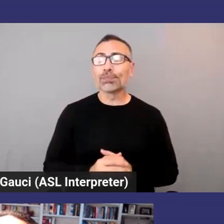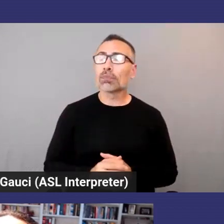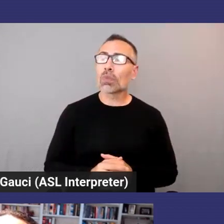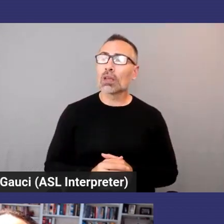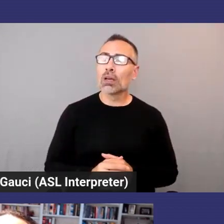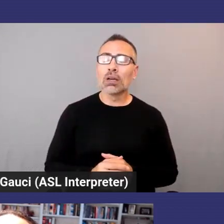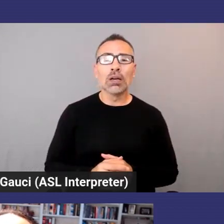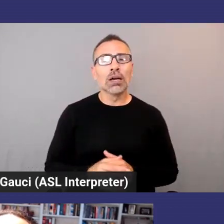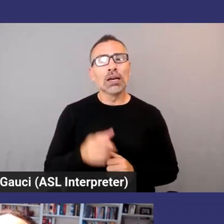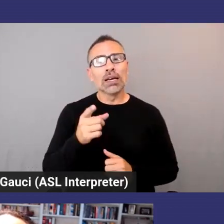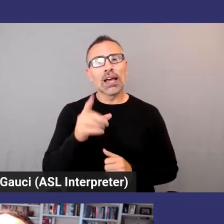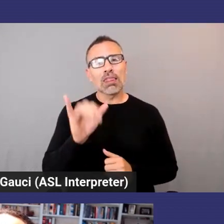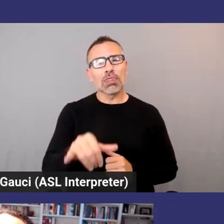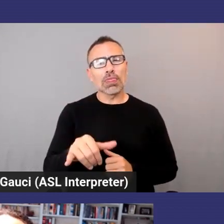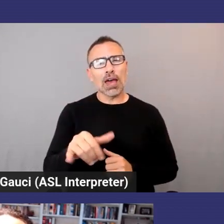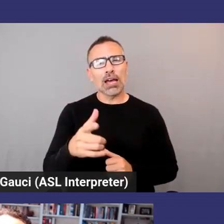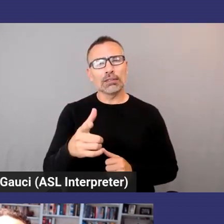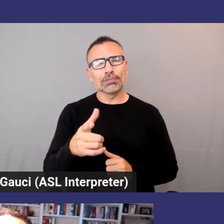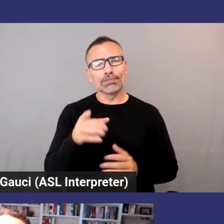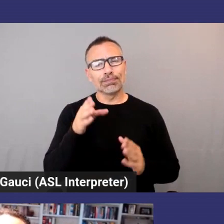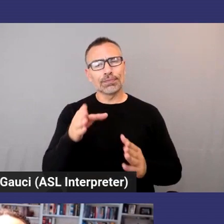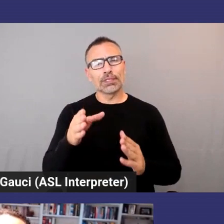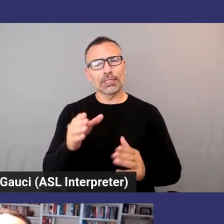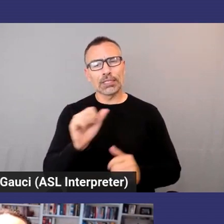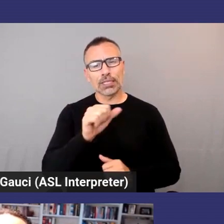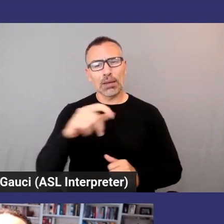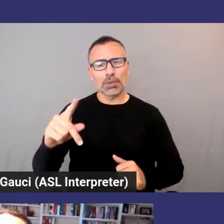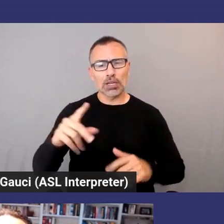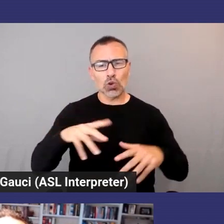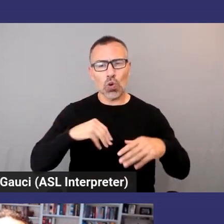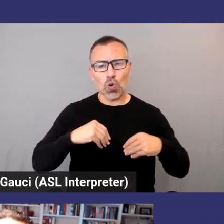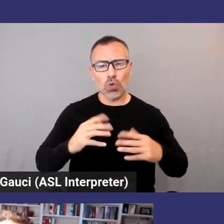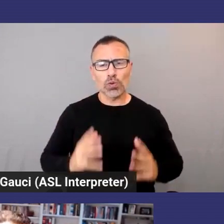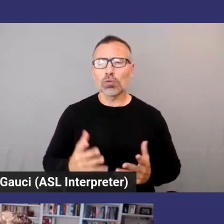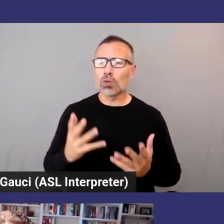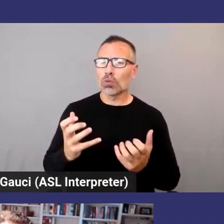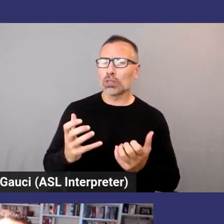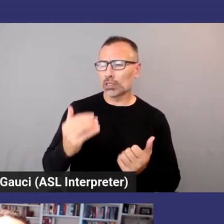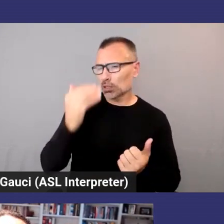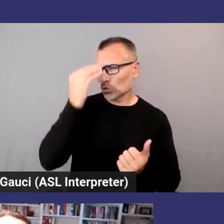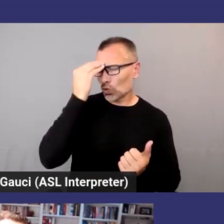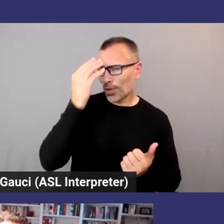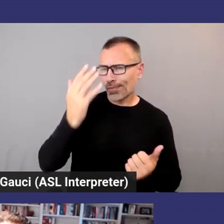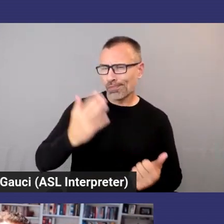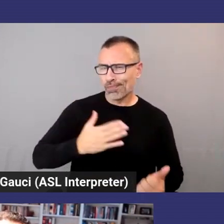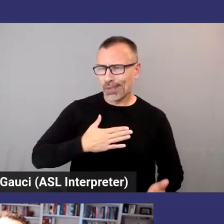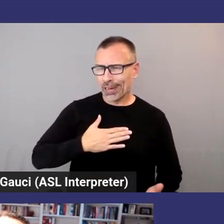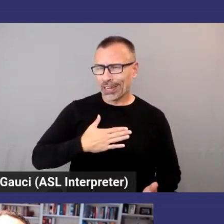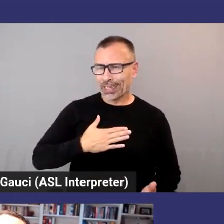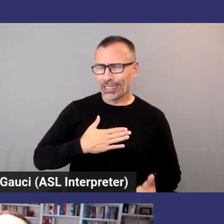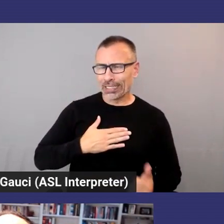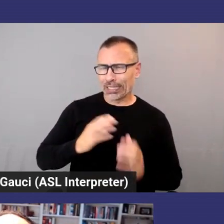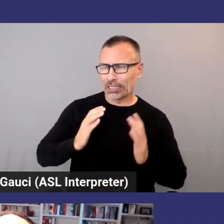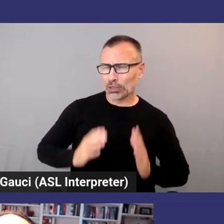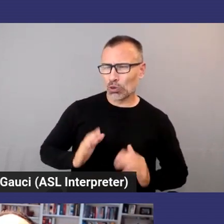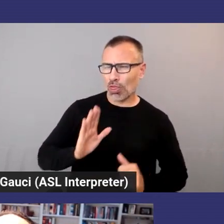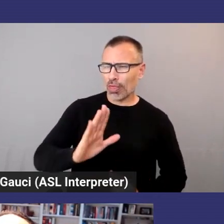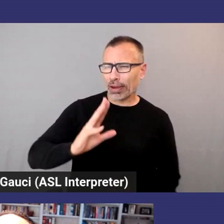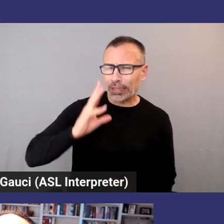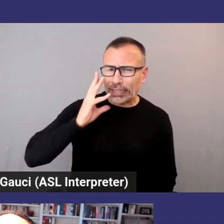sense, as an application owner would probably want to get their head around what is the experience of my end users,